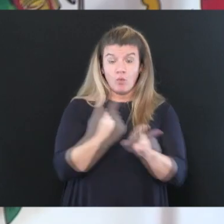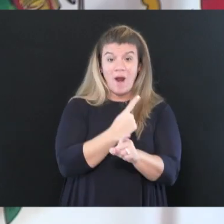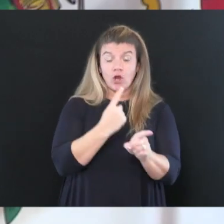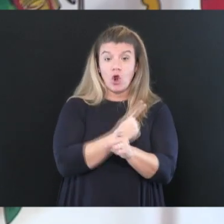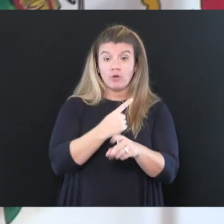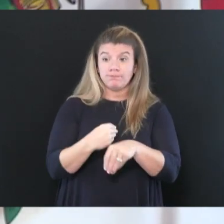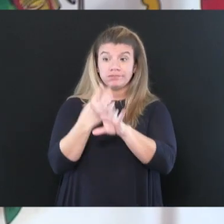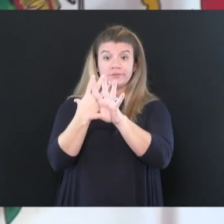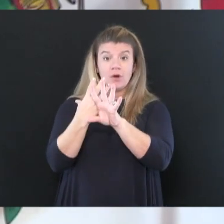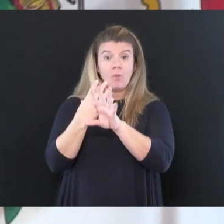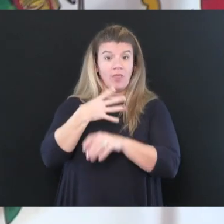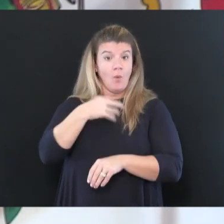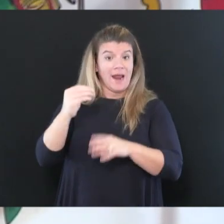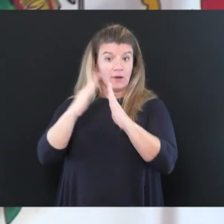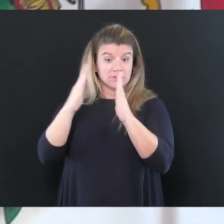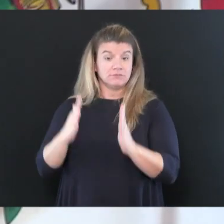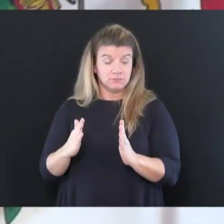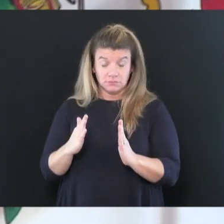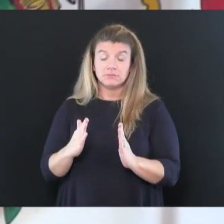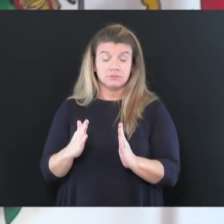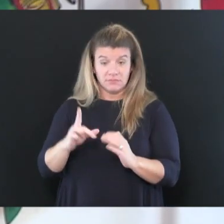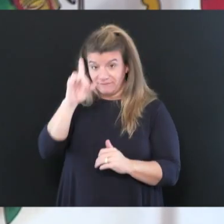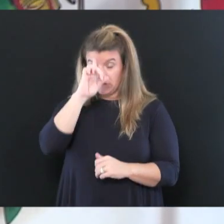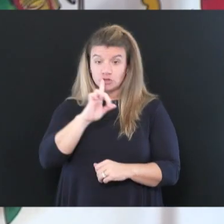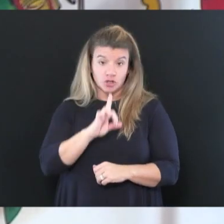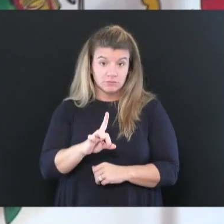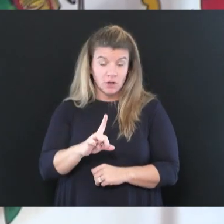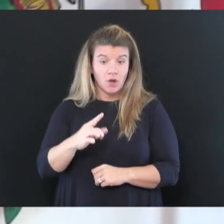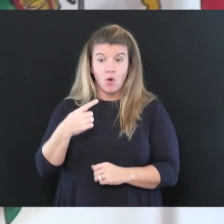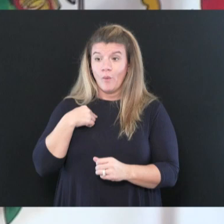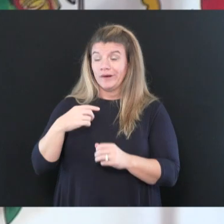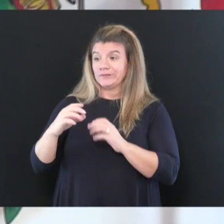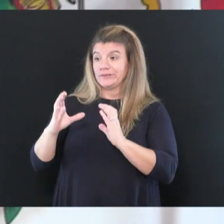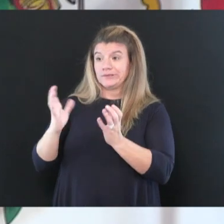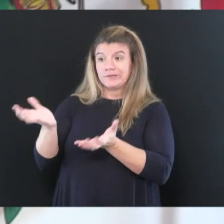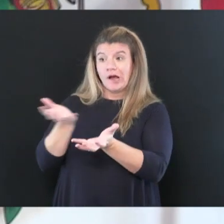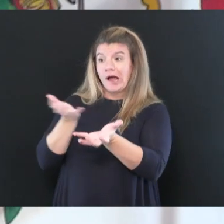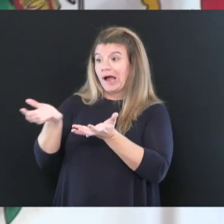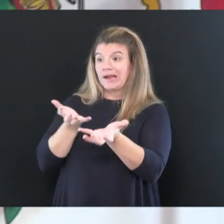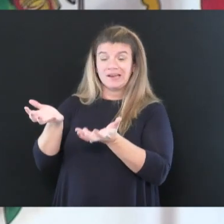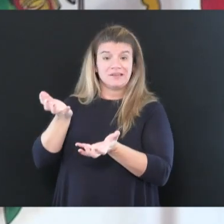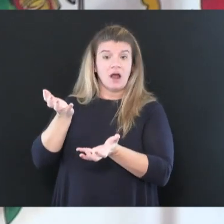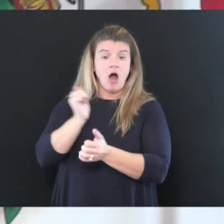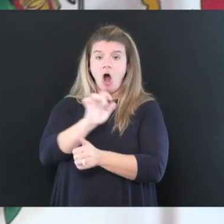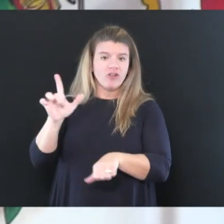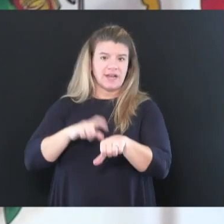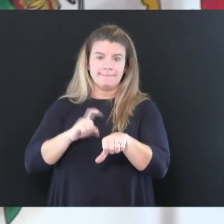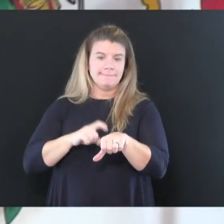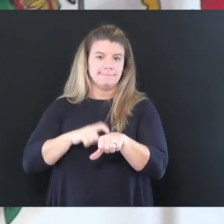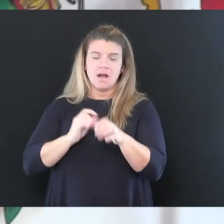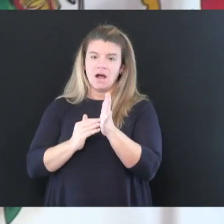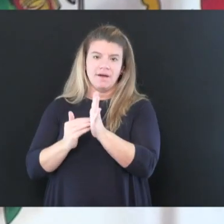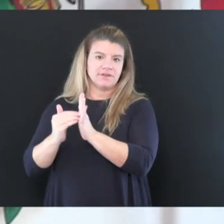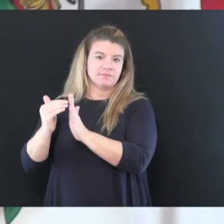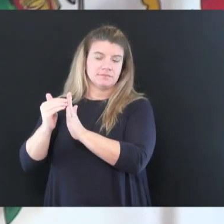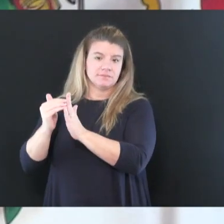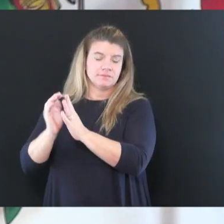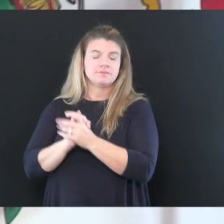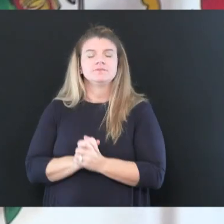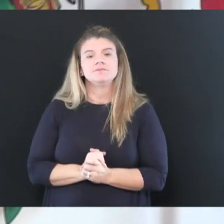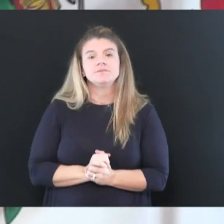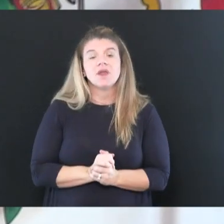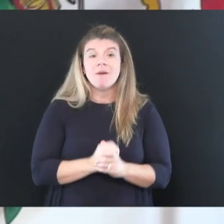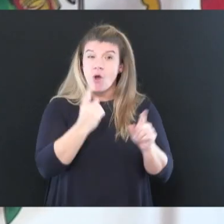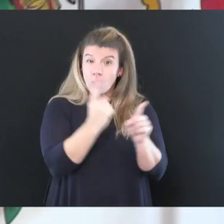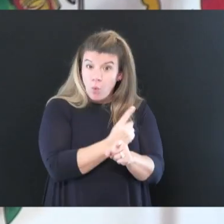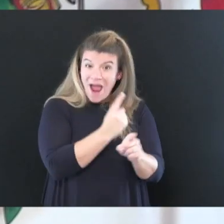House, because we're talking back and forth nonstop. From the standpoint of